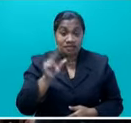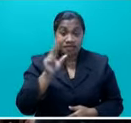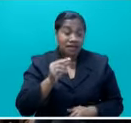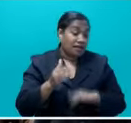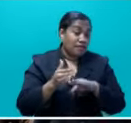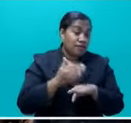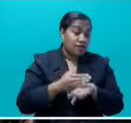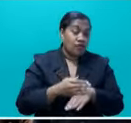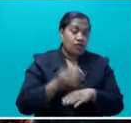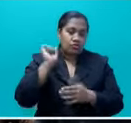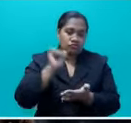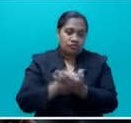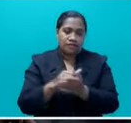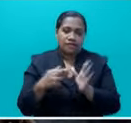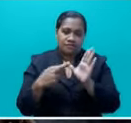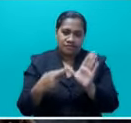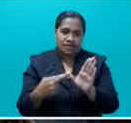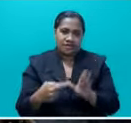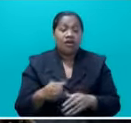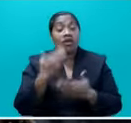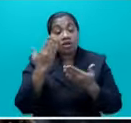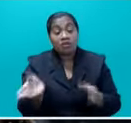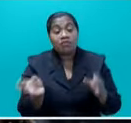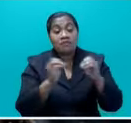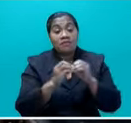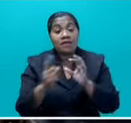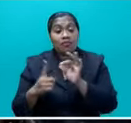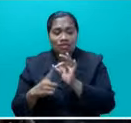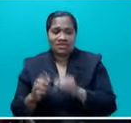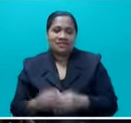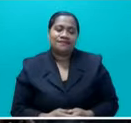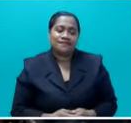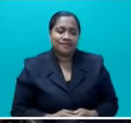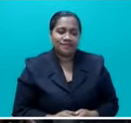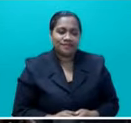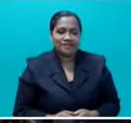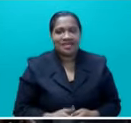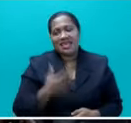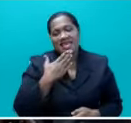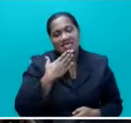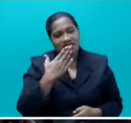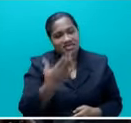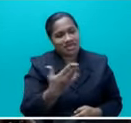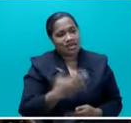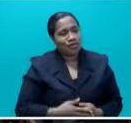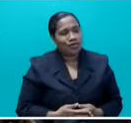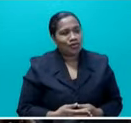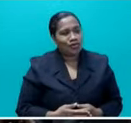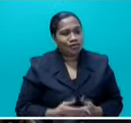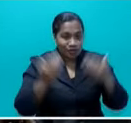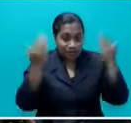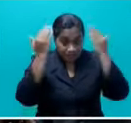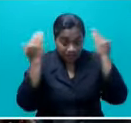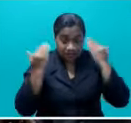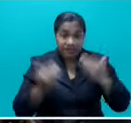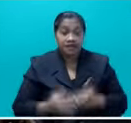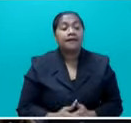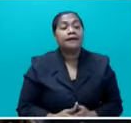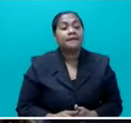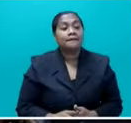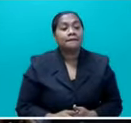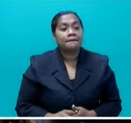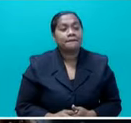reply. Honorable Biman Prasad, you have the floor. Thank you, Mr. Speaker. It's